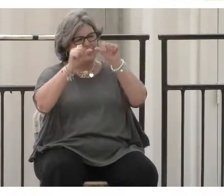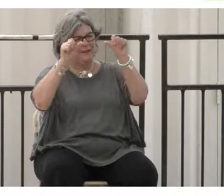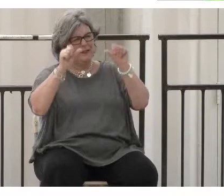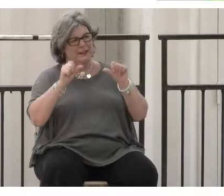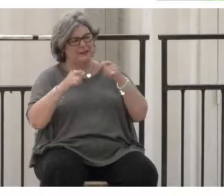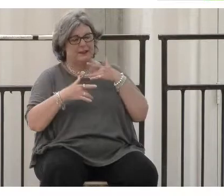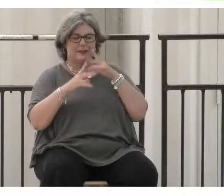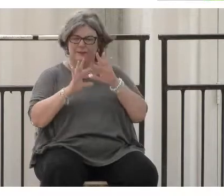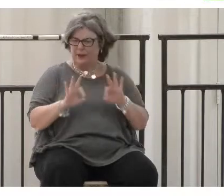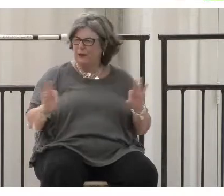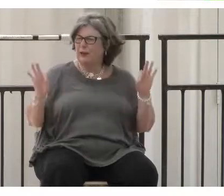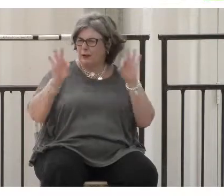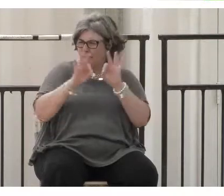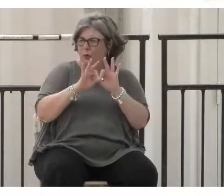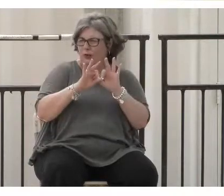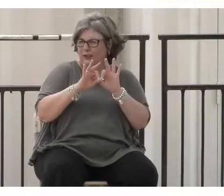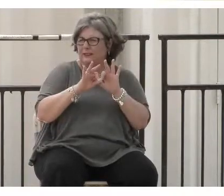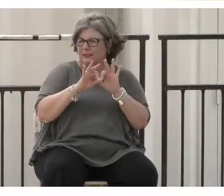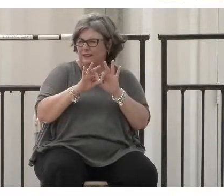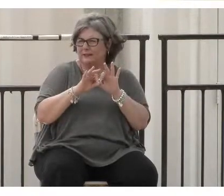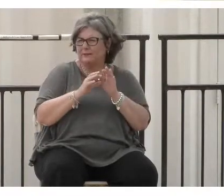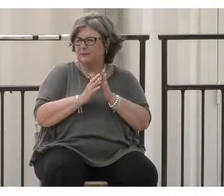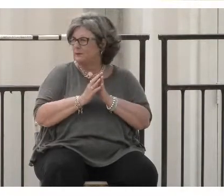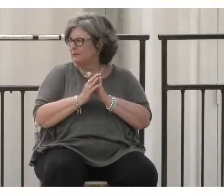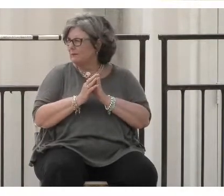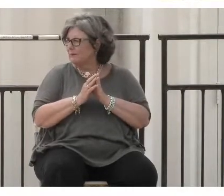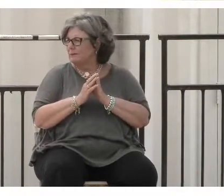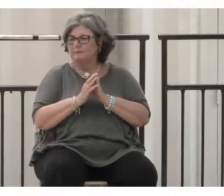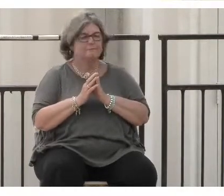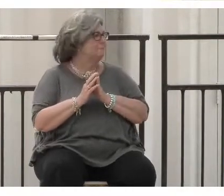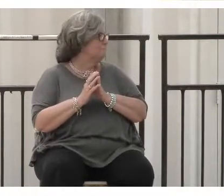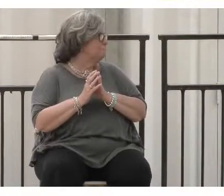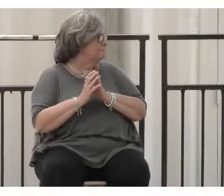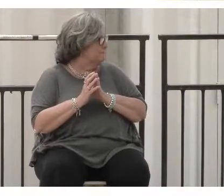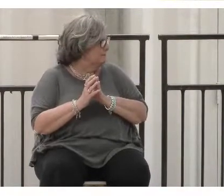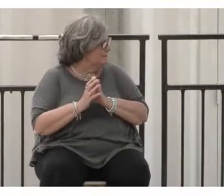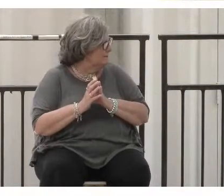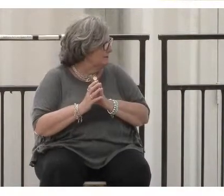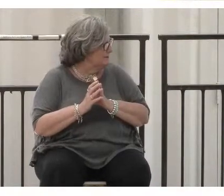hugely important. And traditionally, this evolution is